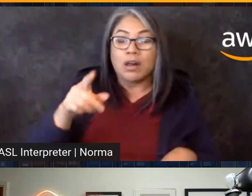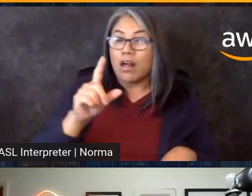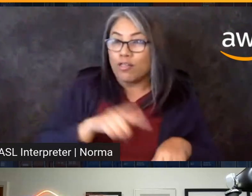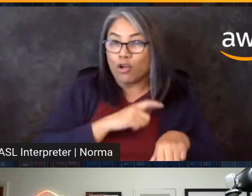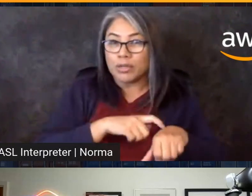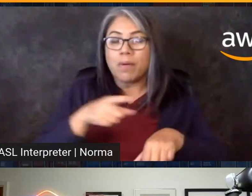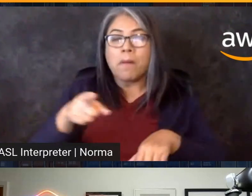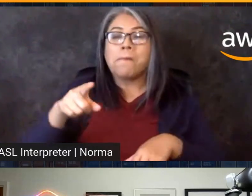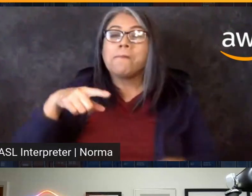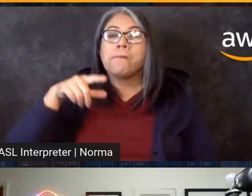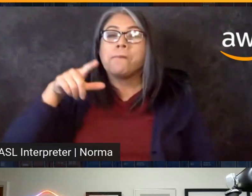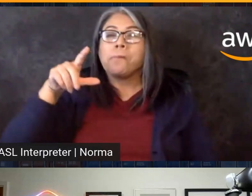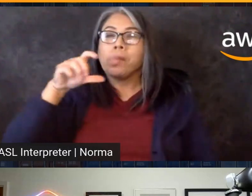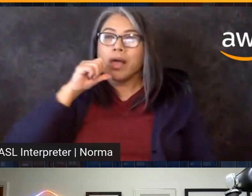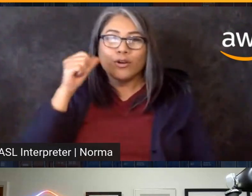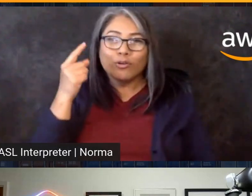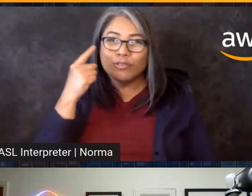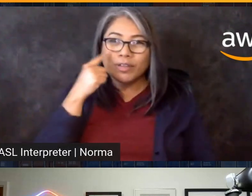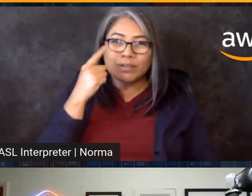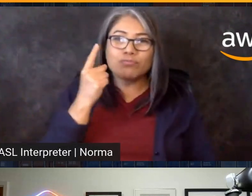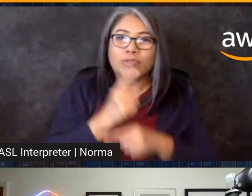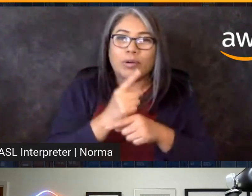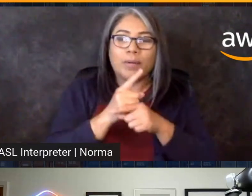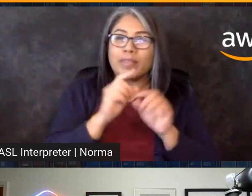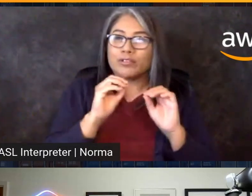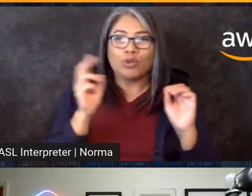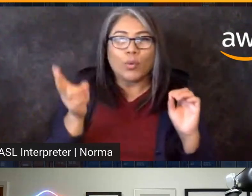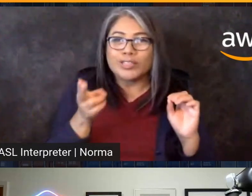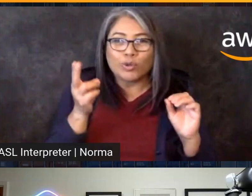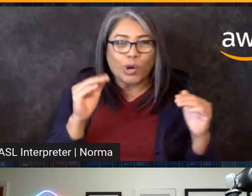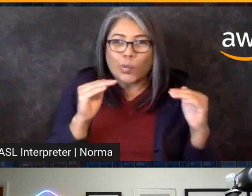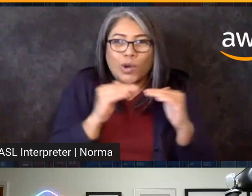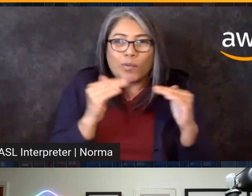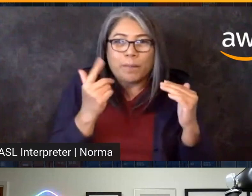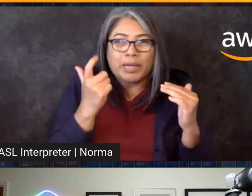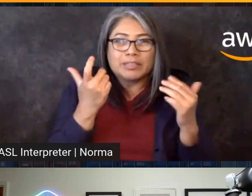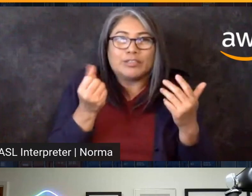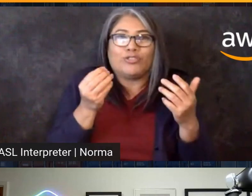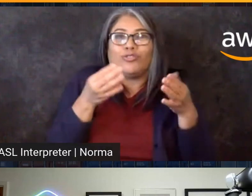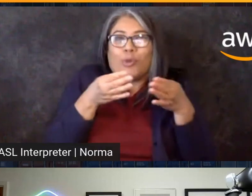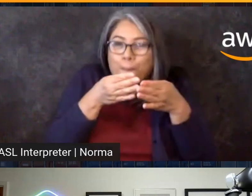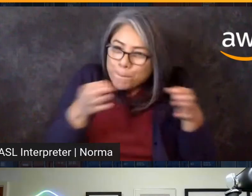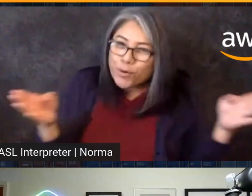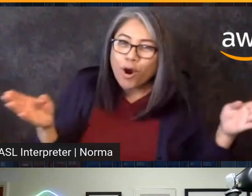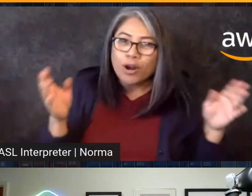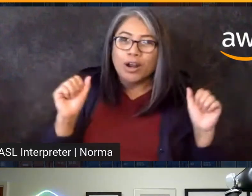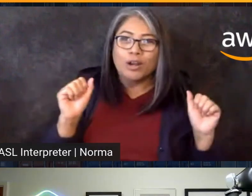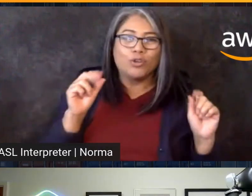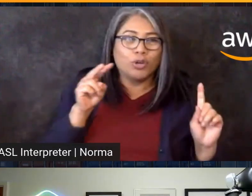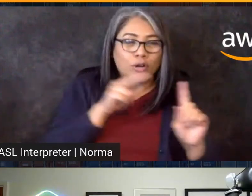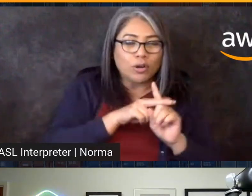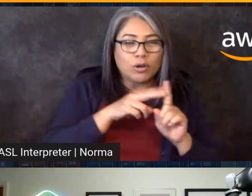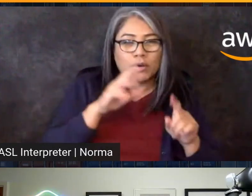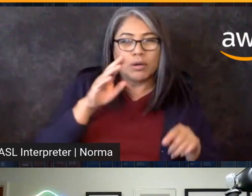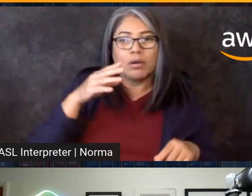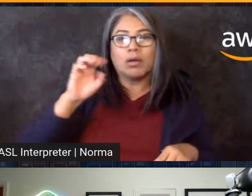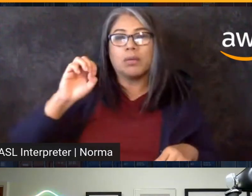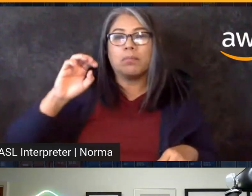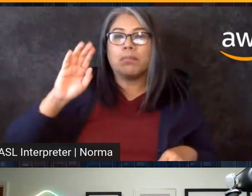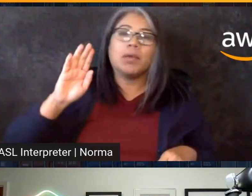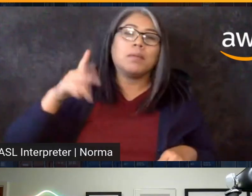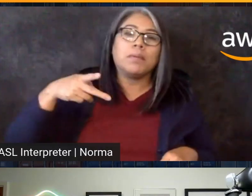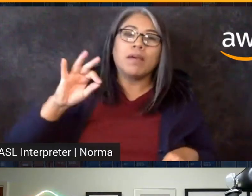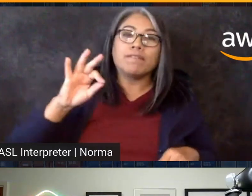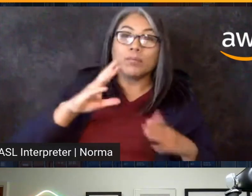historical equivalent because it's so broad. You can hook eBPF programs in literally anywhere